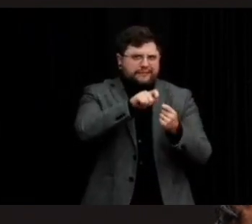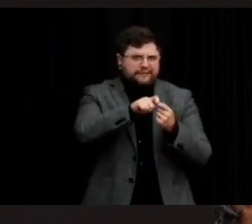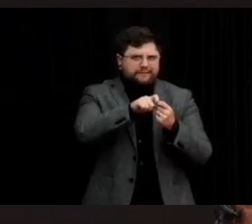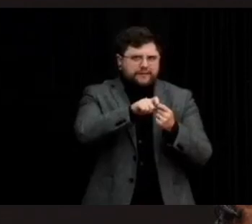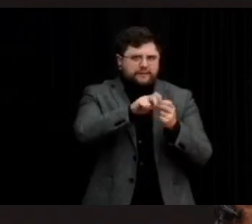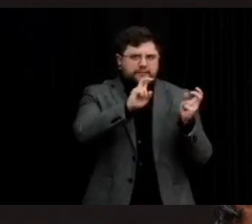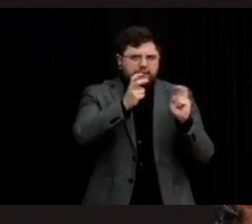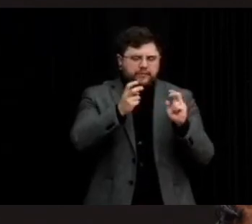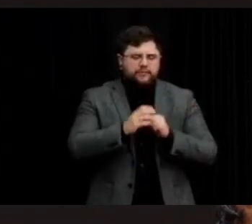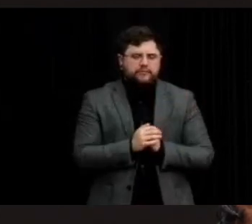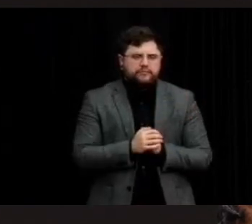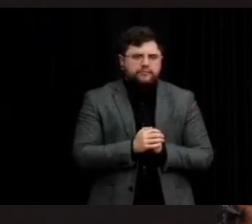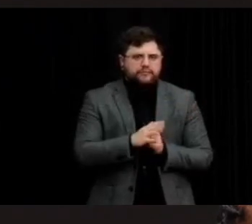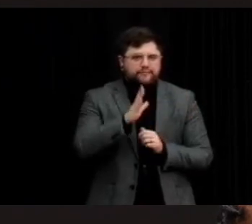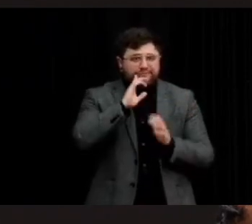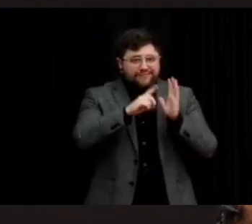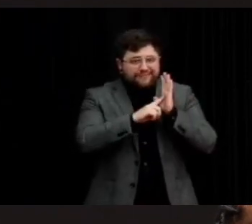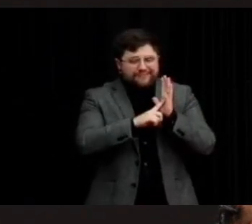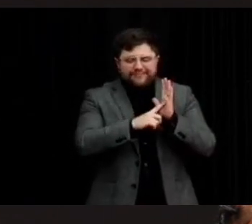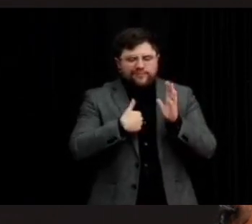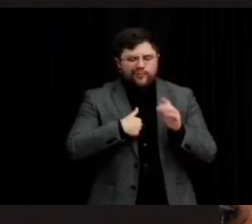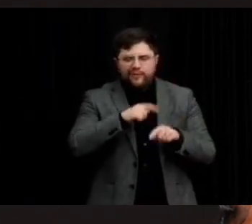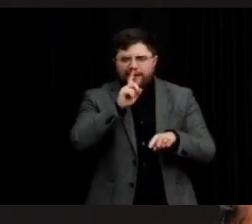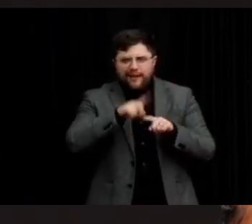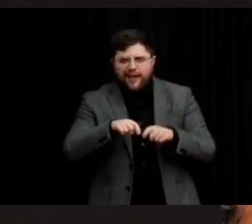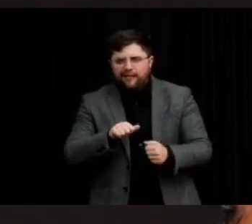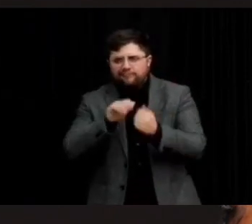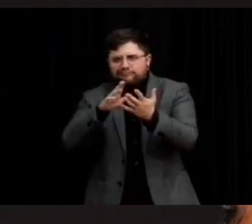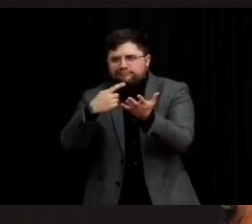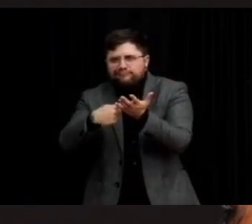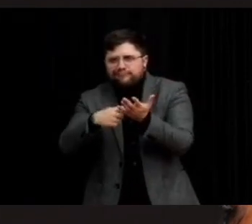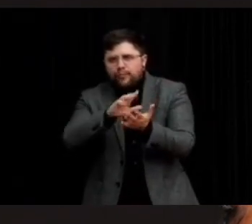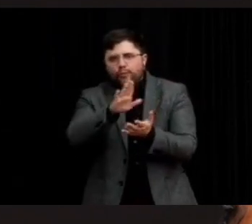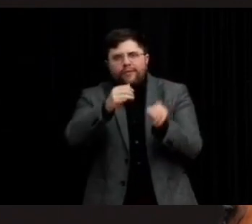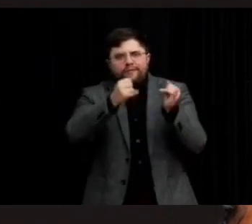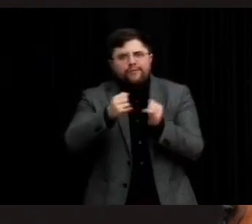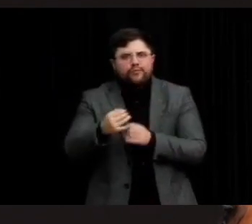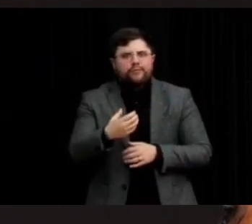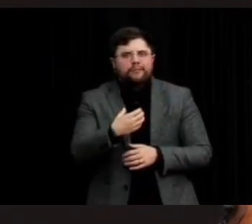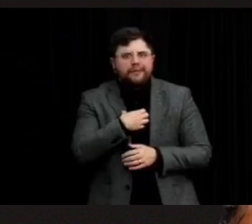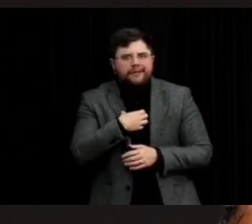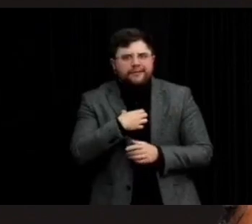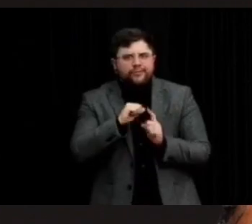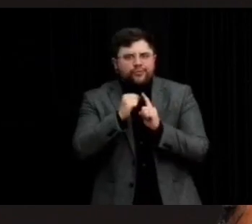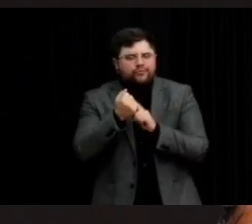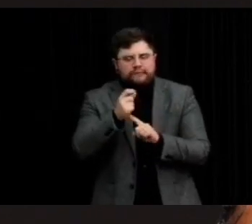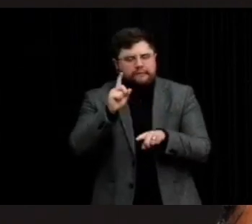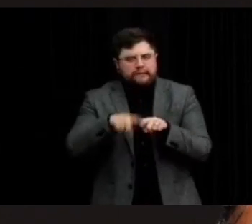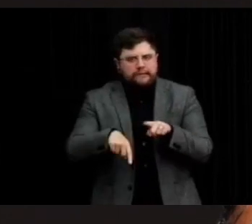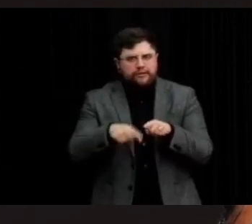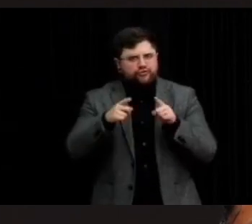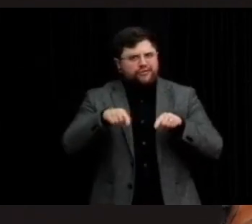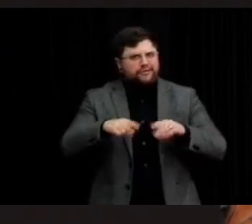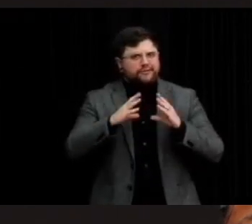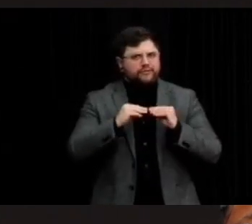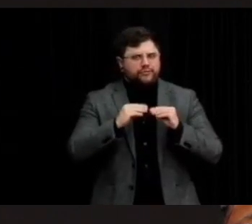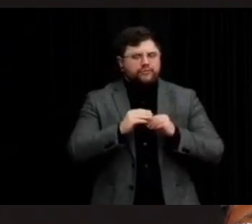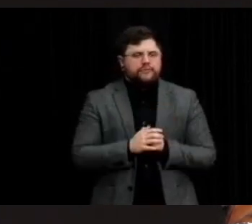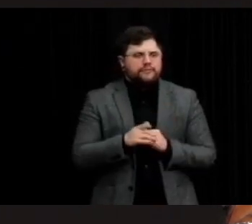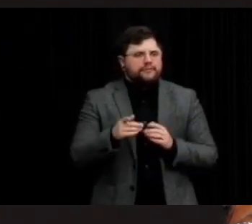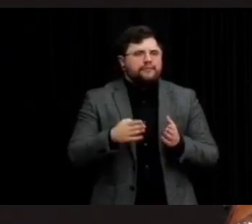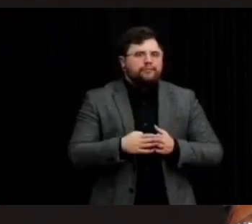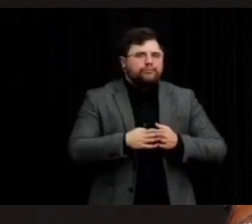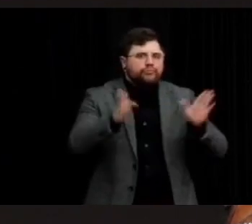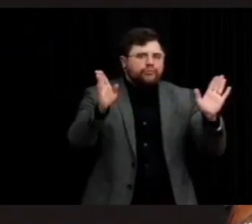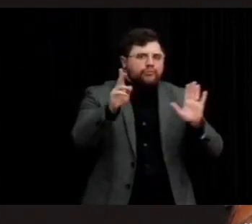discussion. For example, we're unable to address individual complaints or circumstances in this session. We are focused on broad